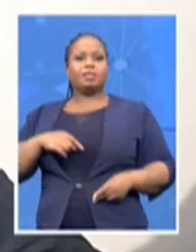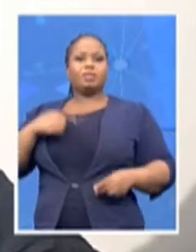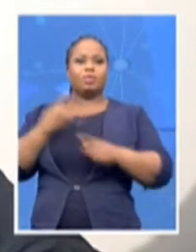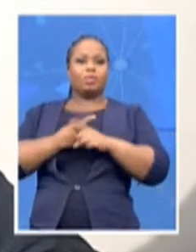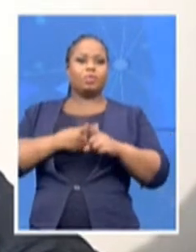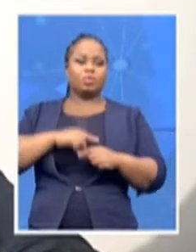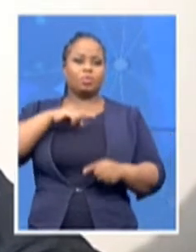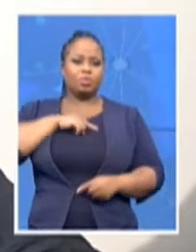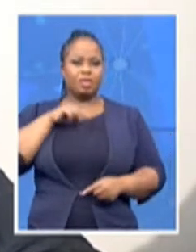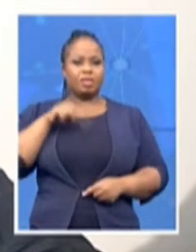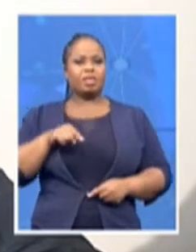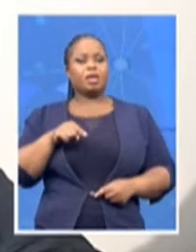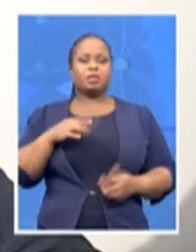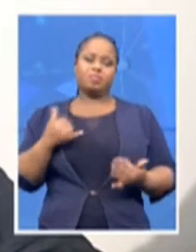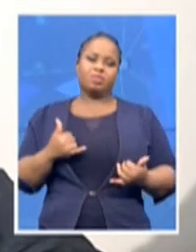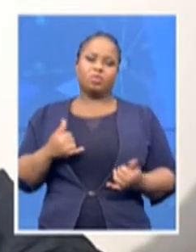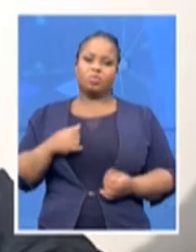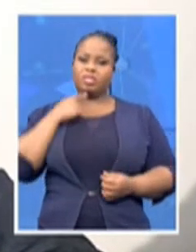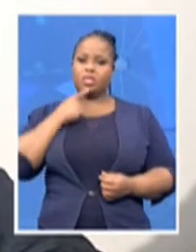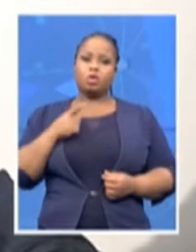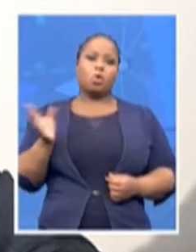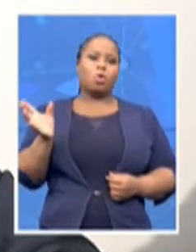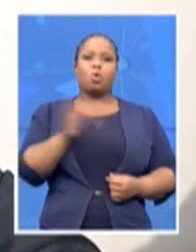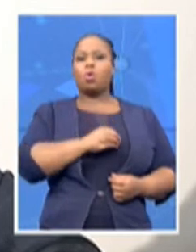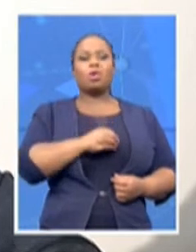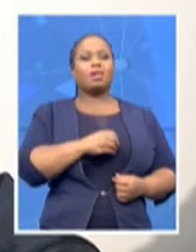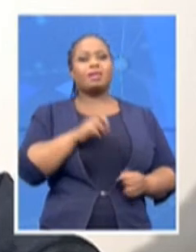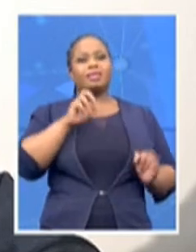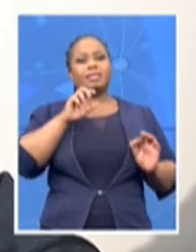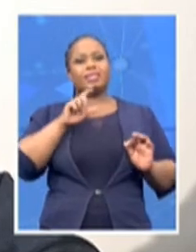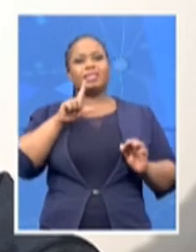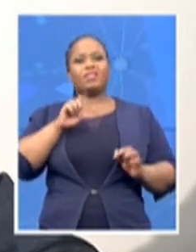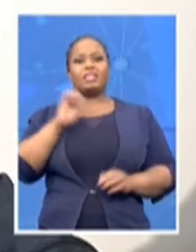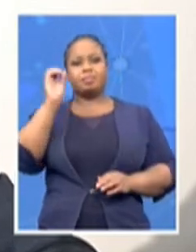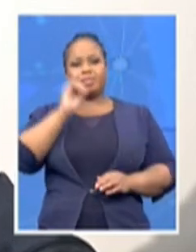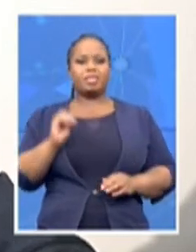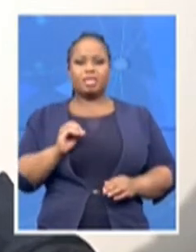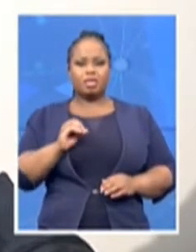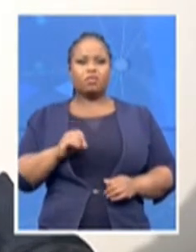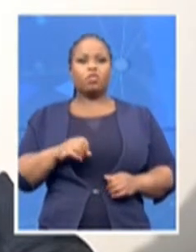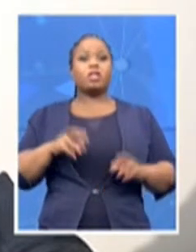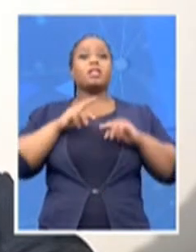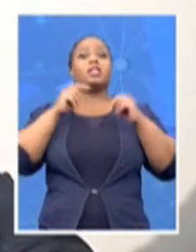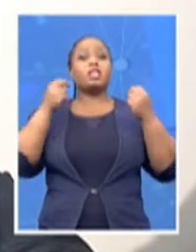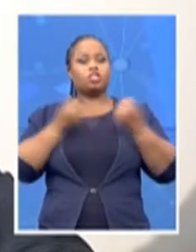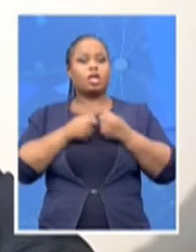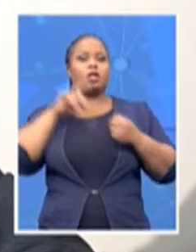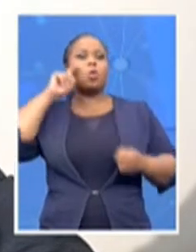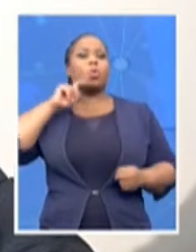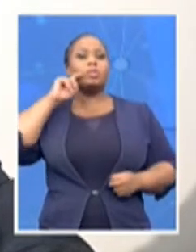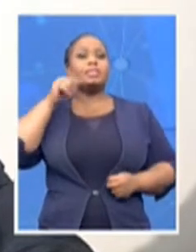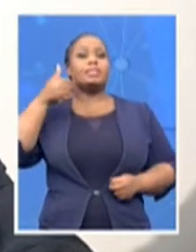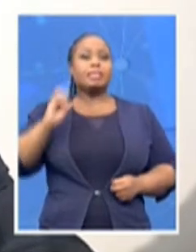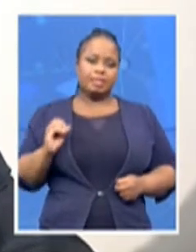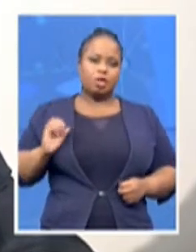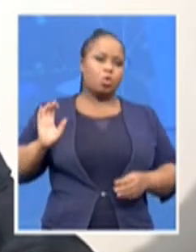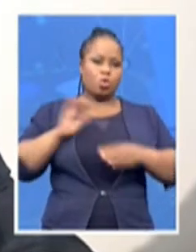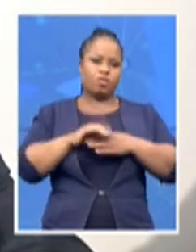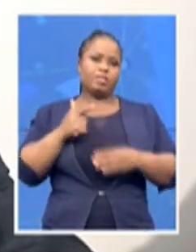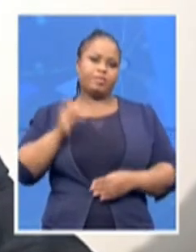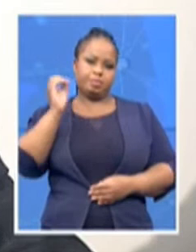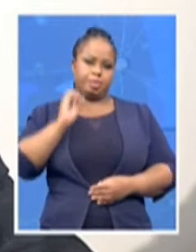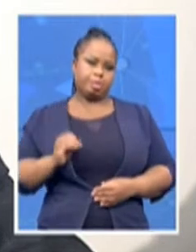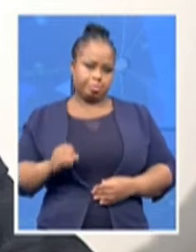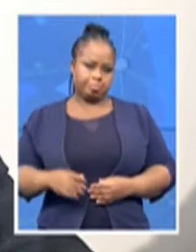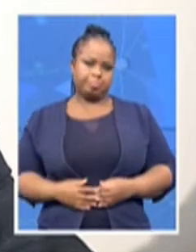70% of the adult of the 60s, over 60. So if we can all reach that 70%